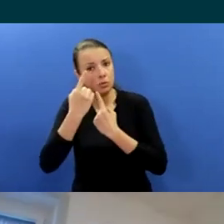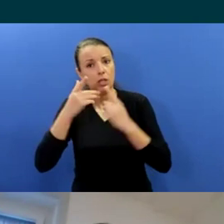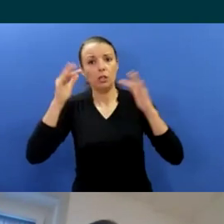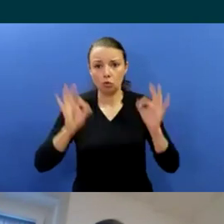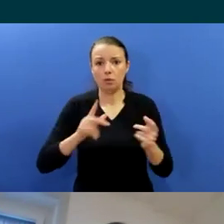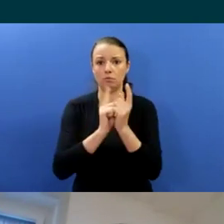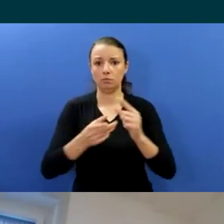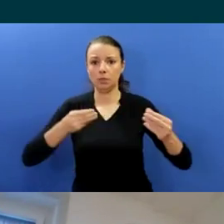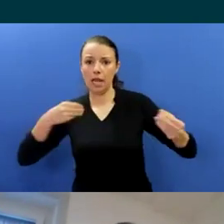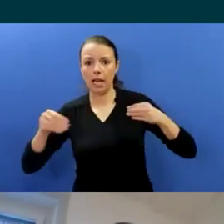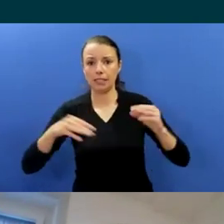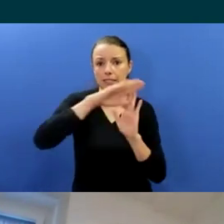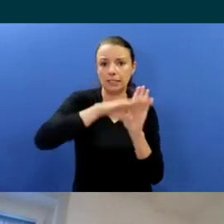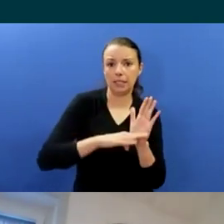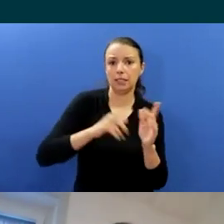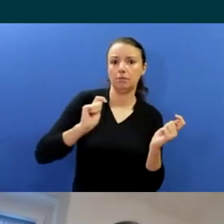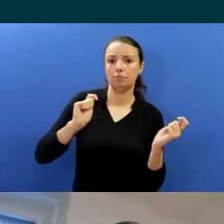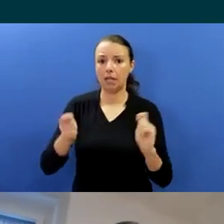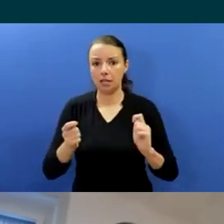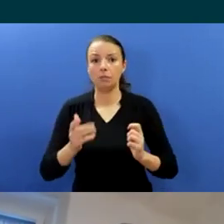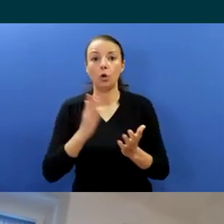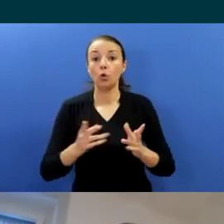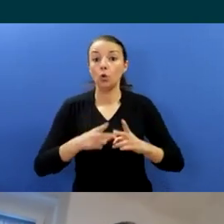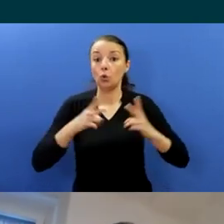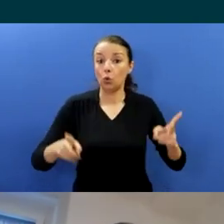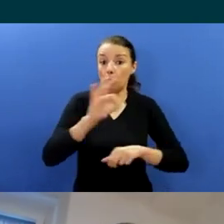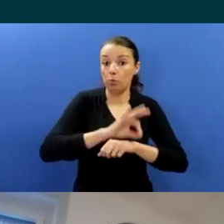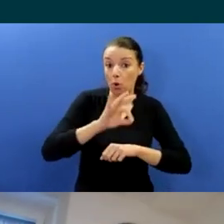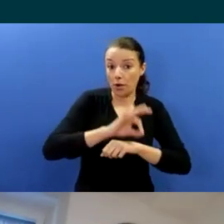during the process. That was for us very important.